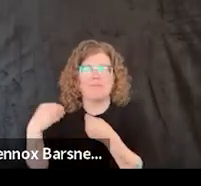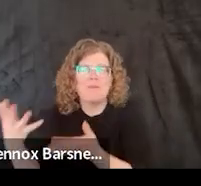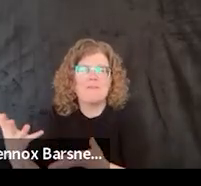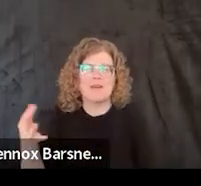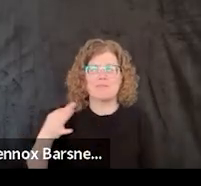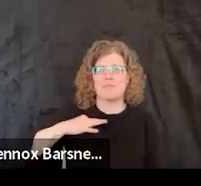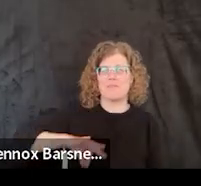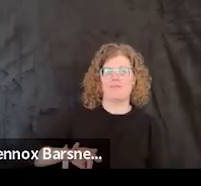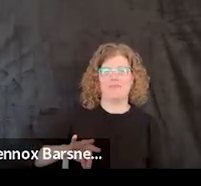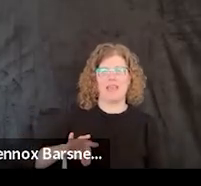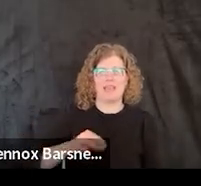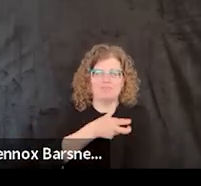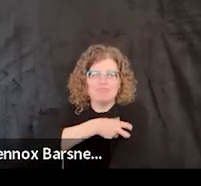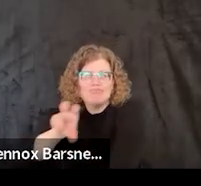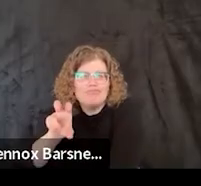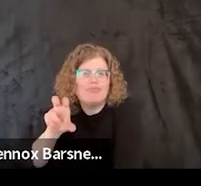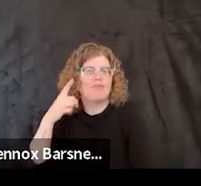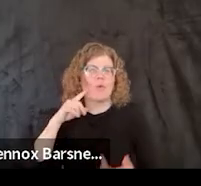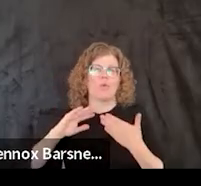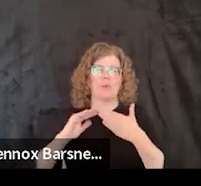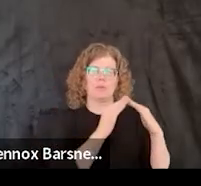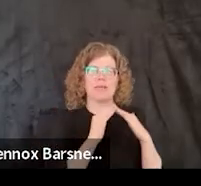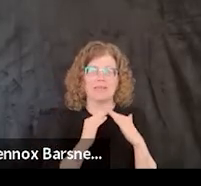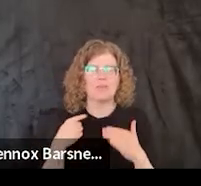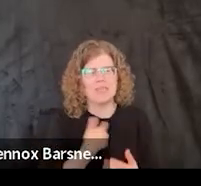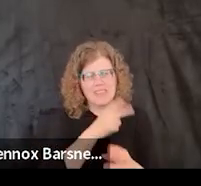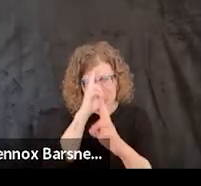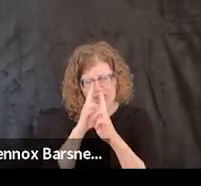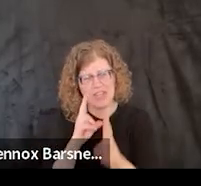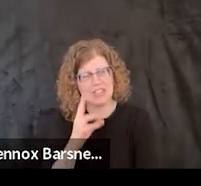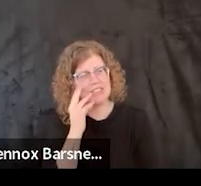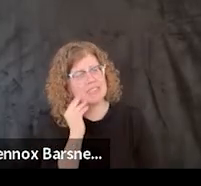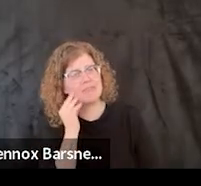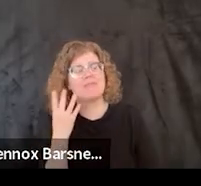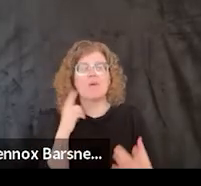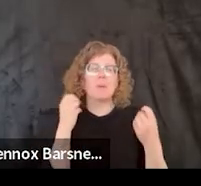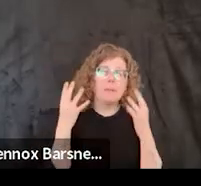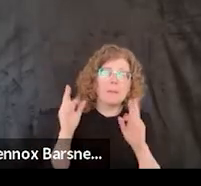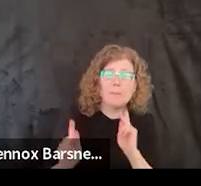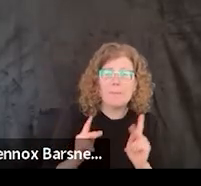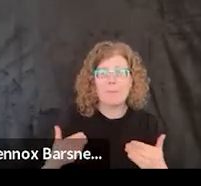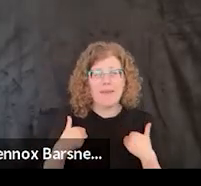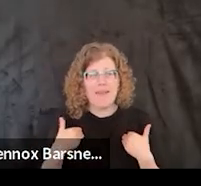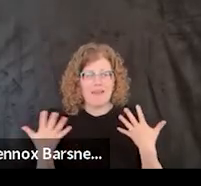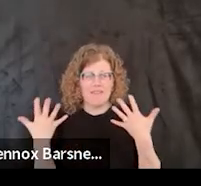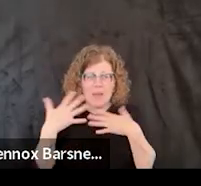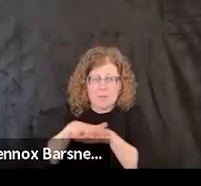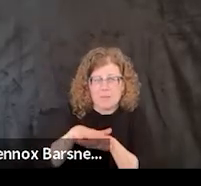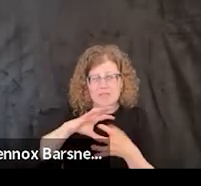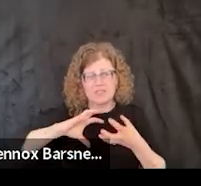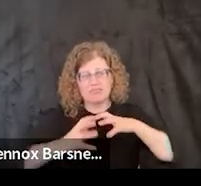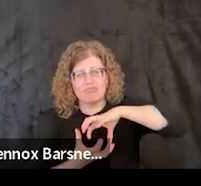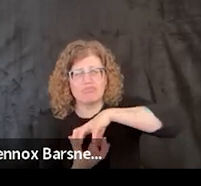and honor lived experience and the intersectional identities and unique perspectives of different people and